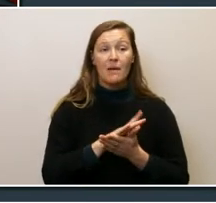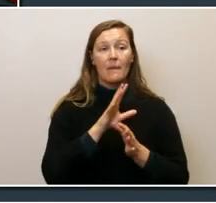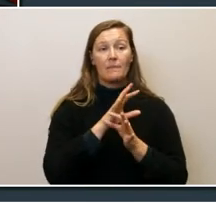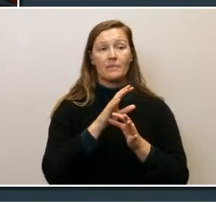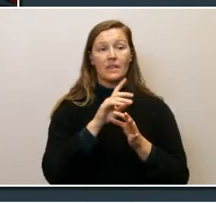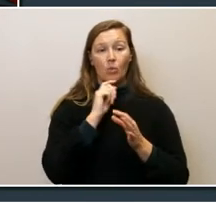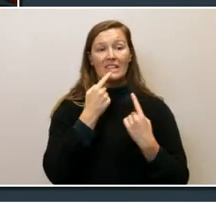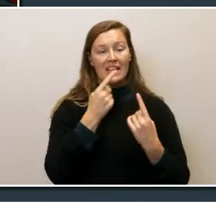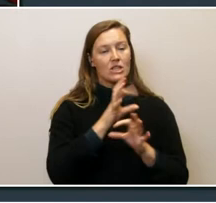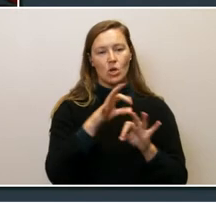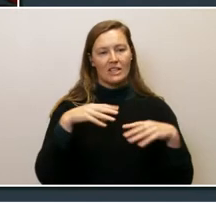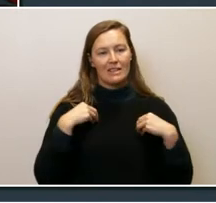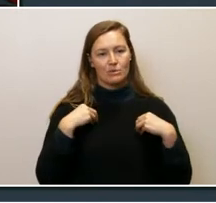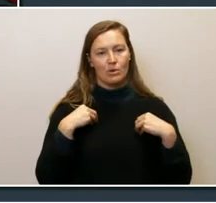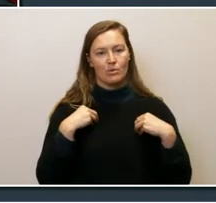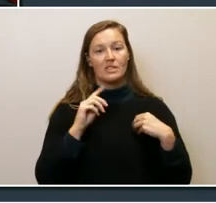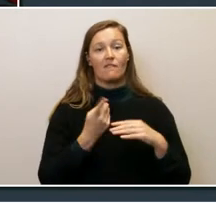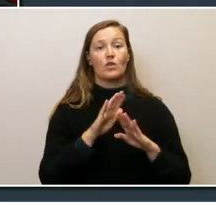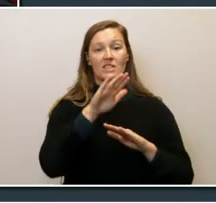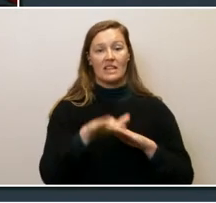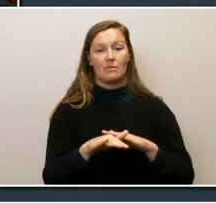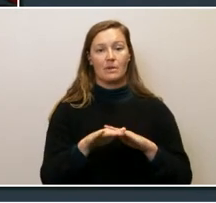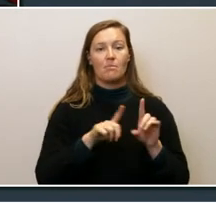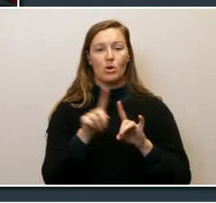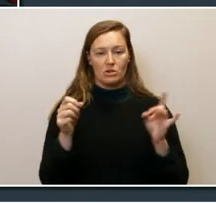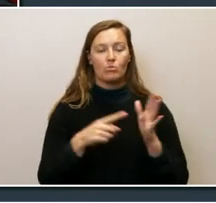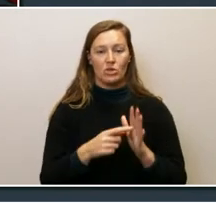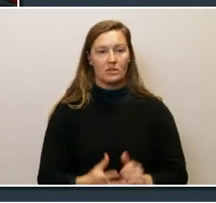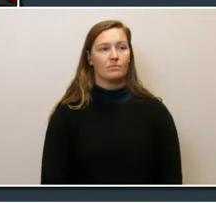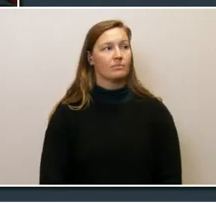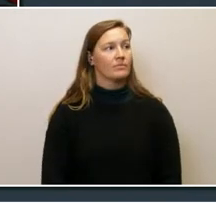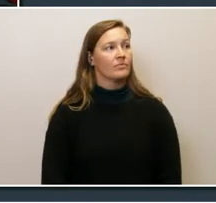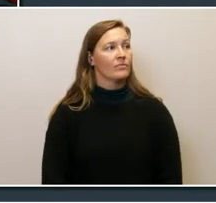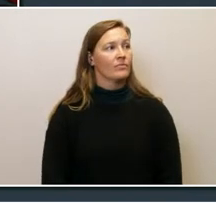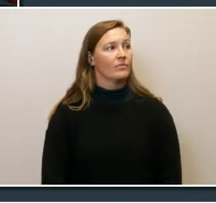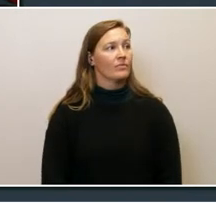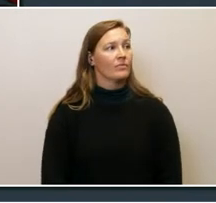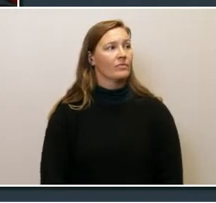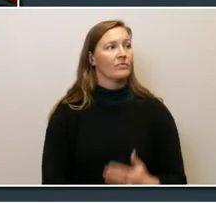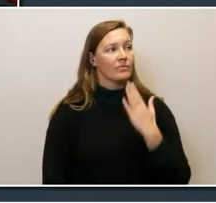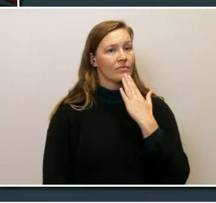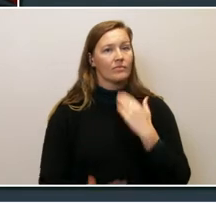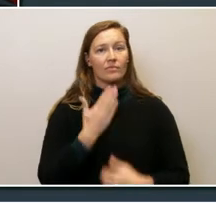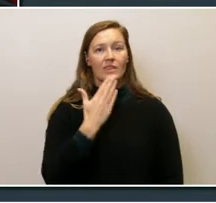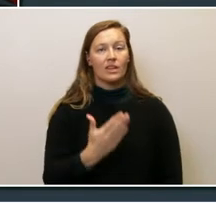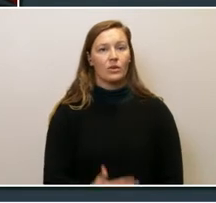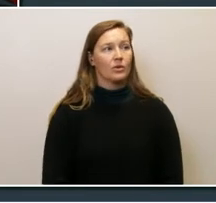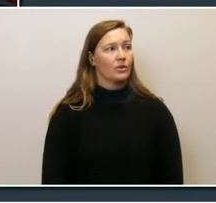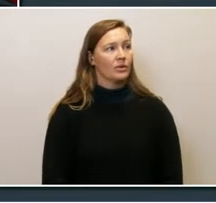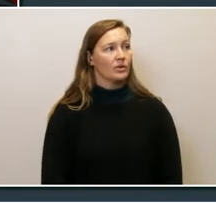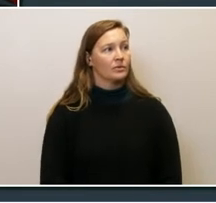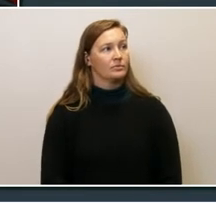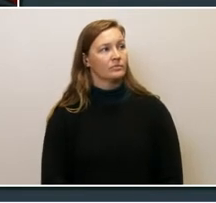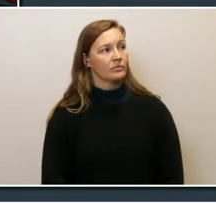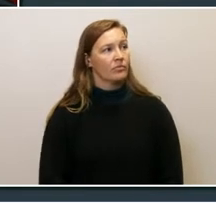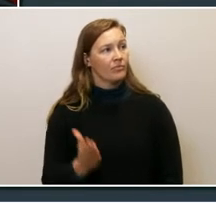isn't acceptable, then that's the first step and the most important step, first and foremost. Thank you. I'll just open up quickly